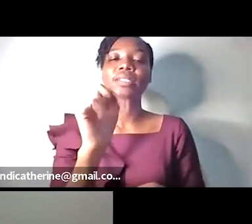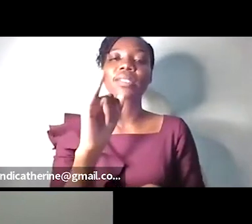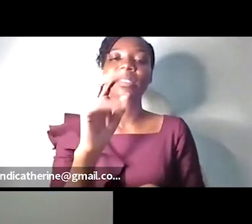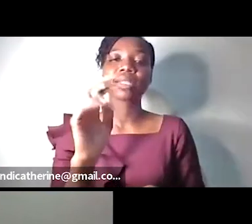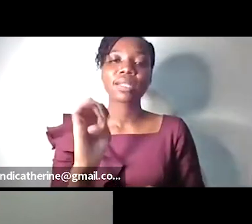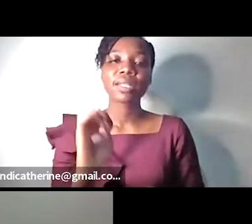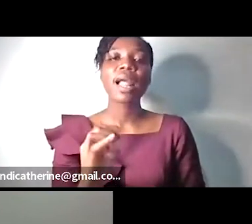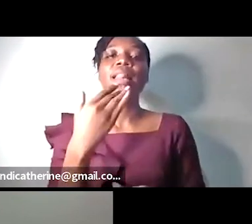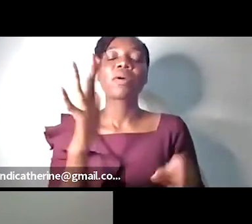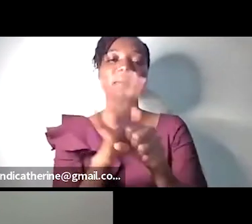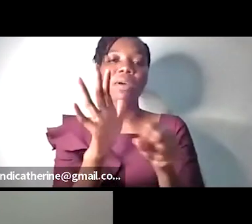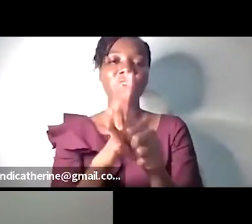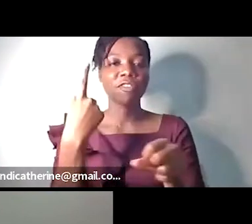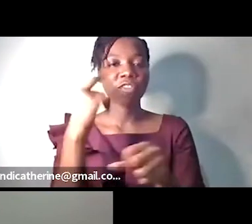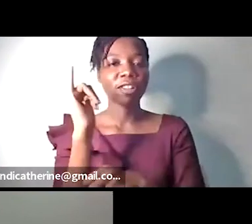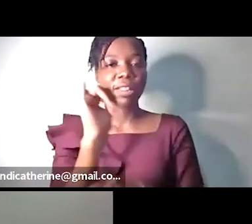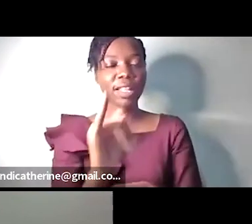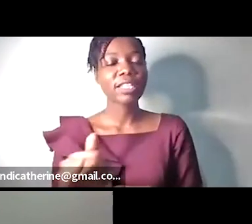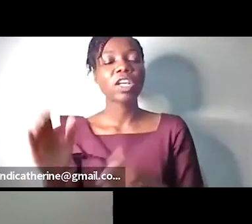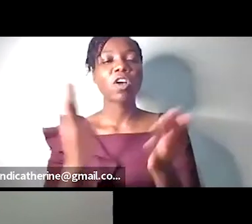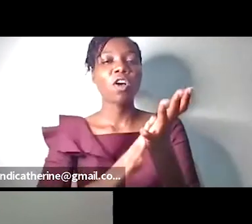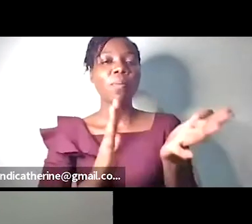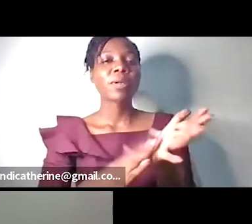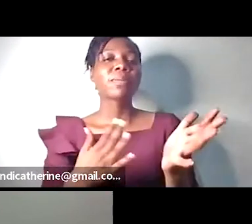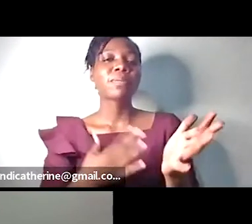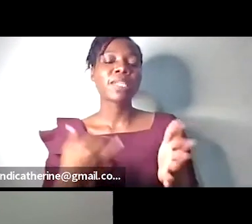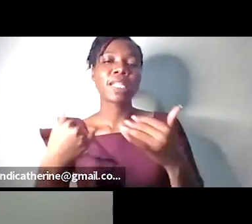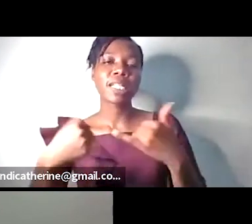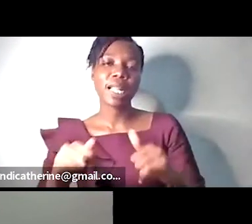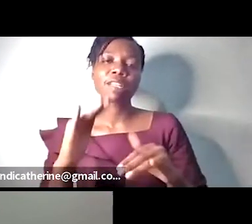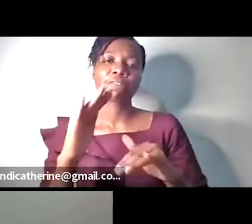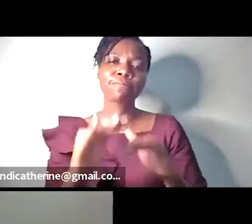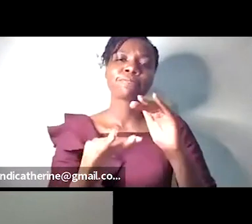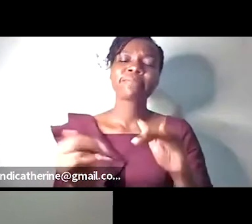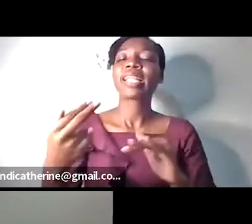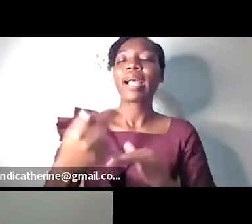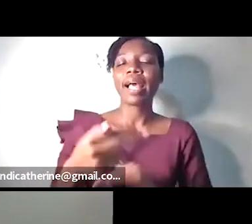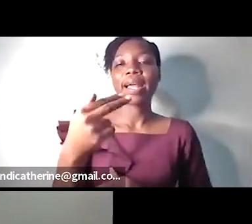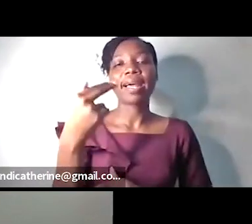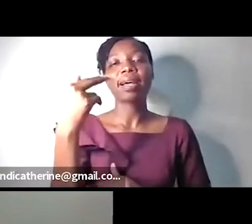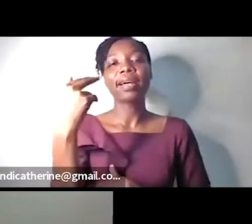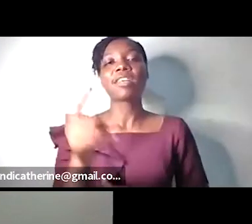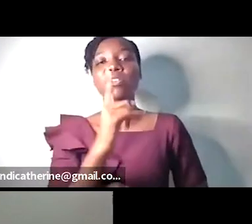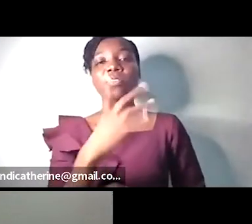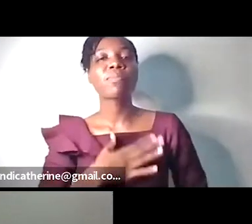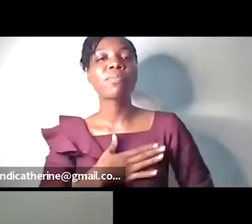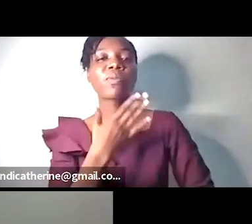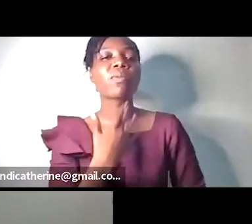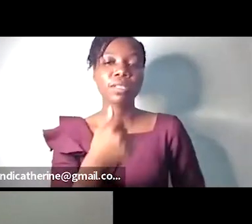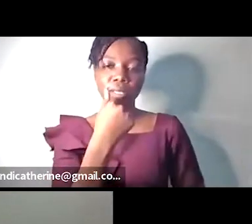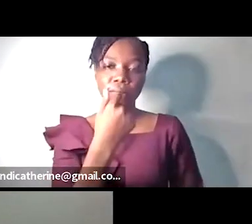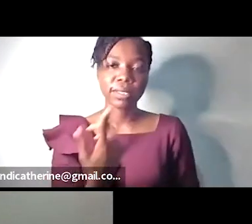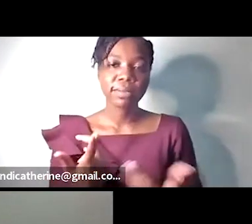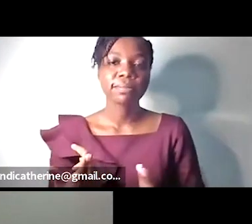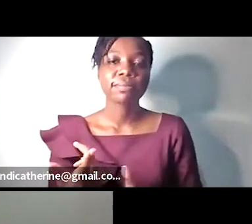those comments, and really climbing the ladder to the highest level. I would say that, you know,